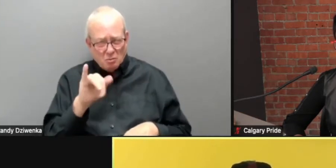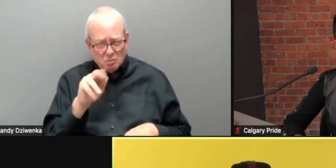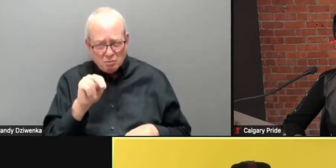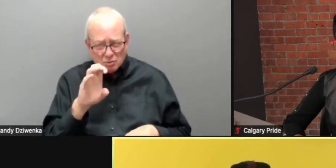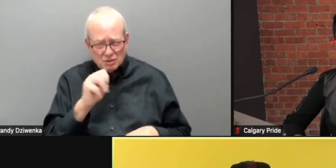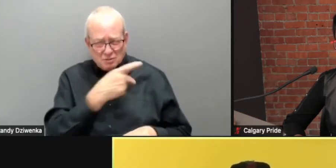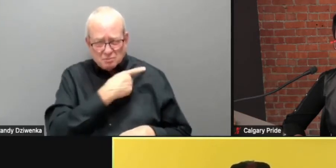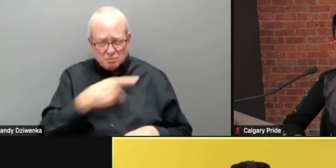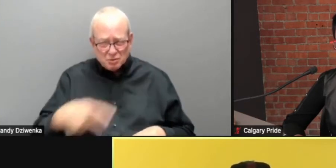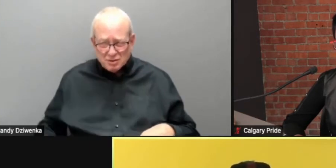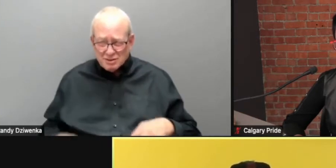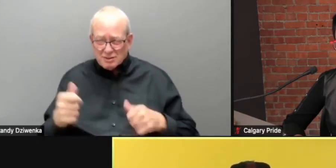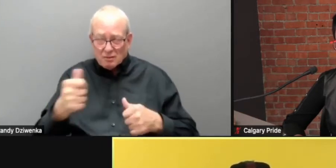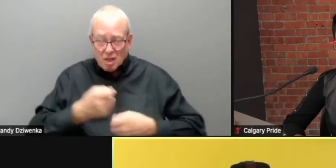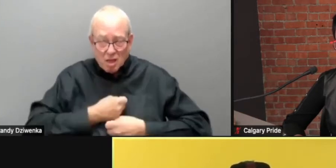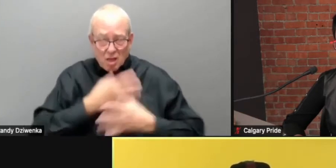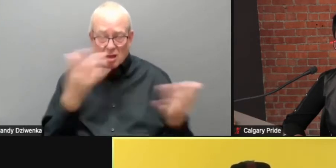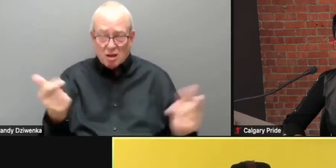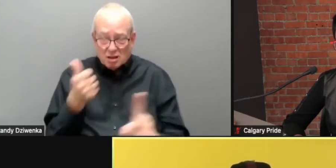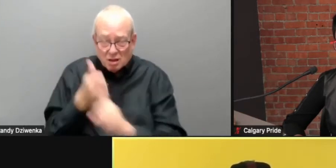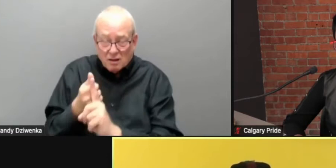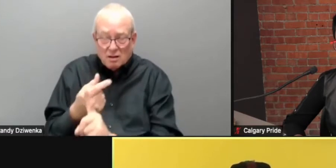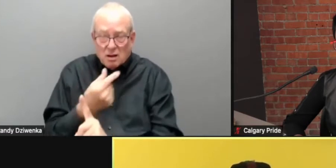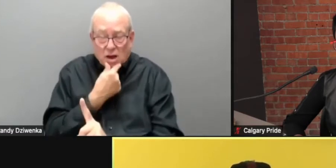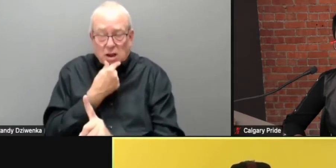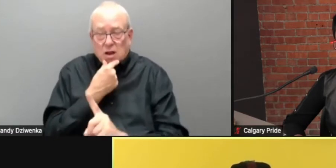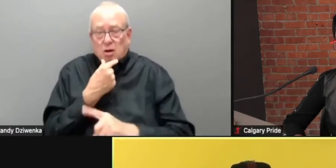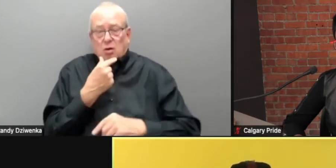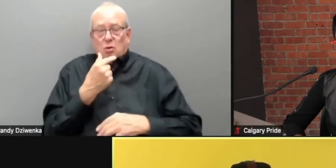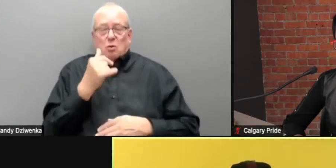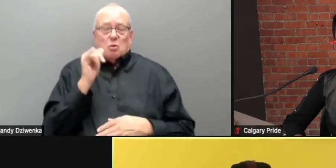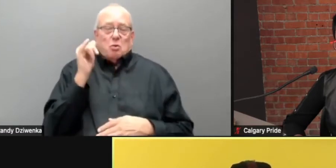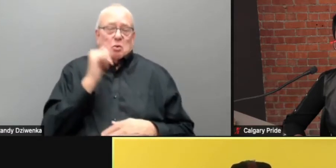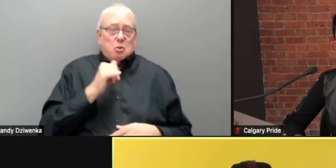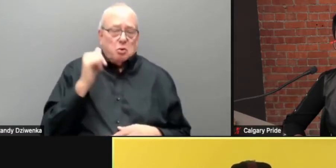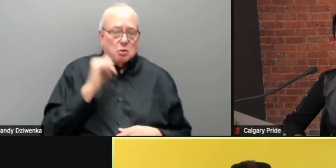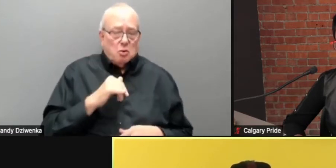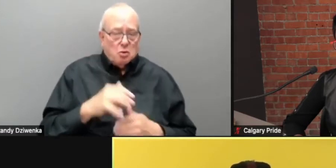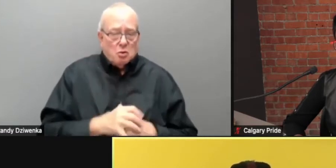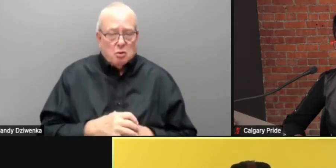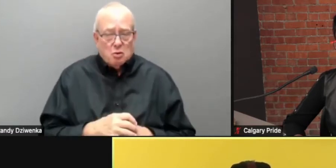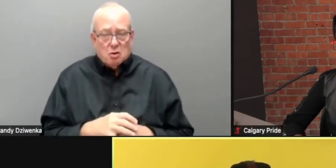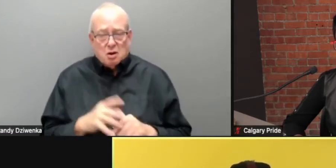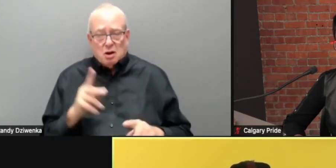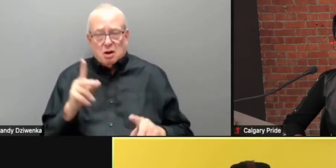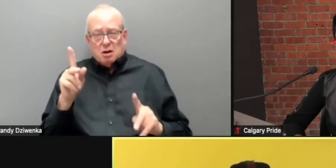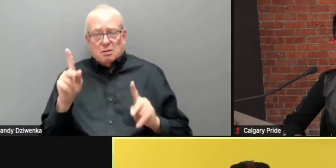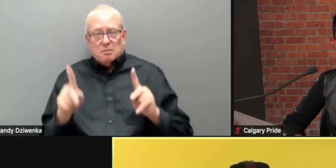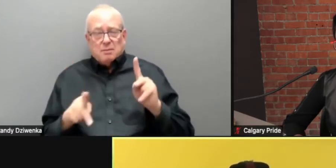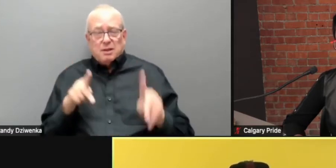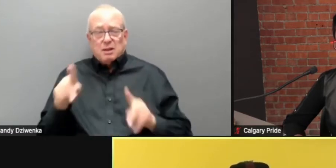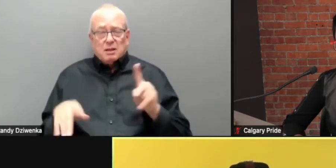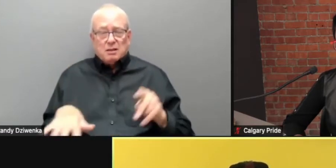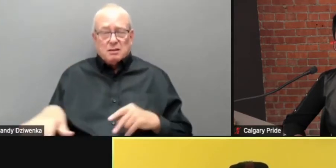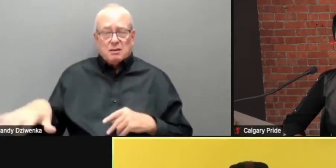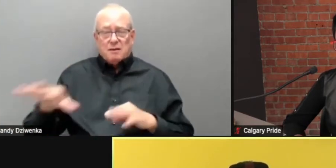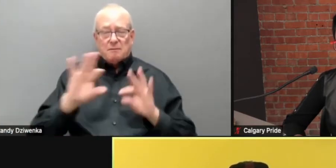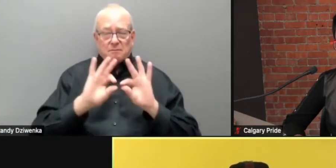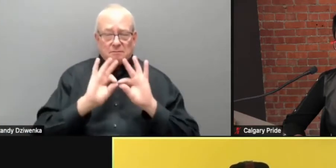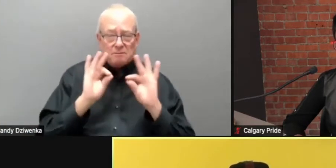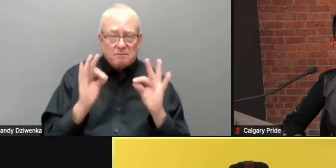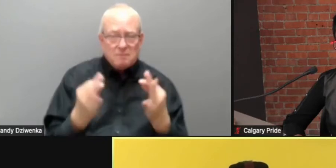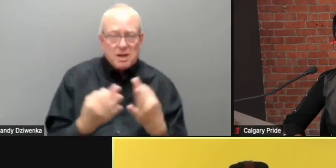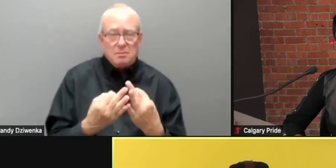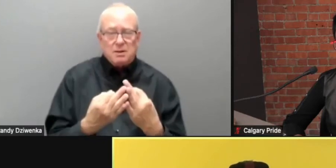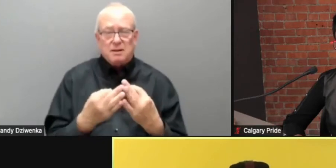all the people around me were kind of didn't have any words to express of what's happening,